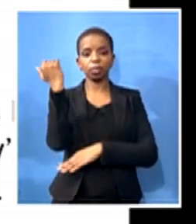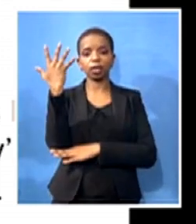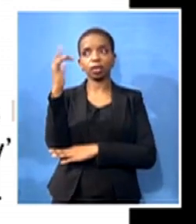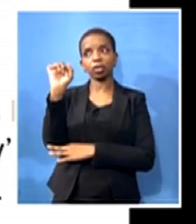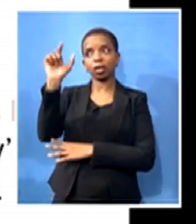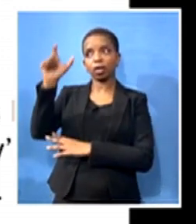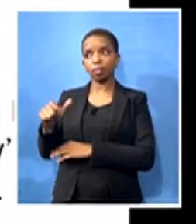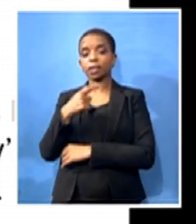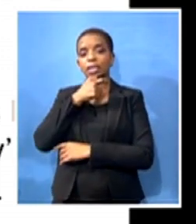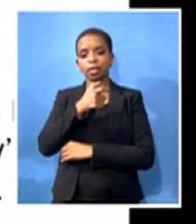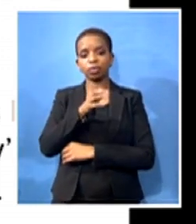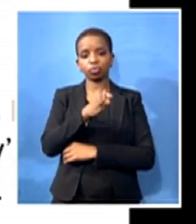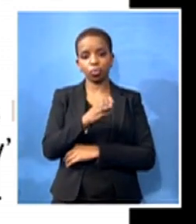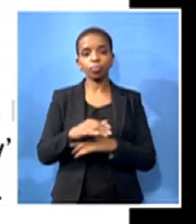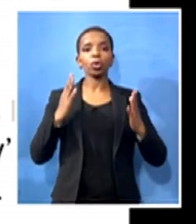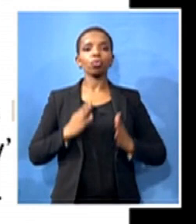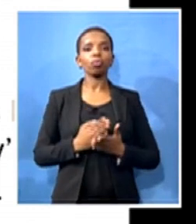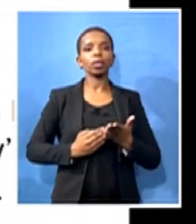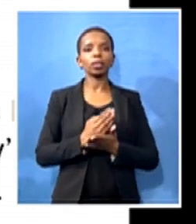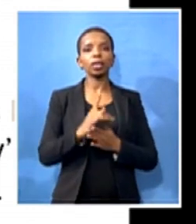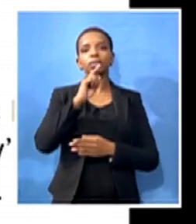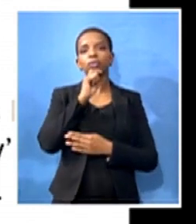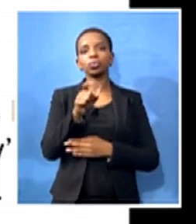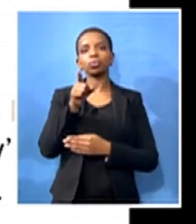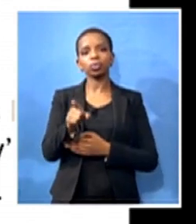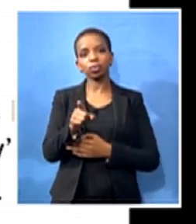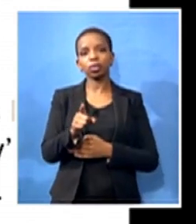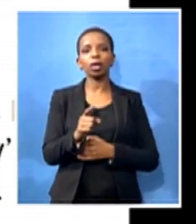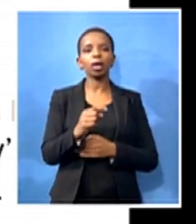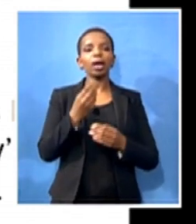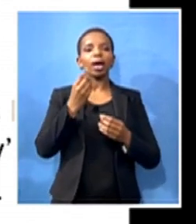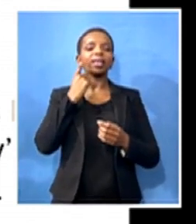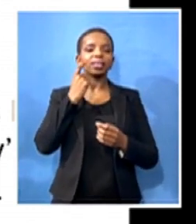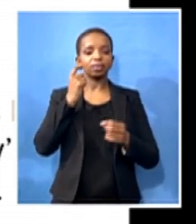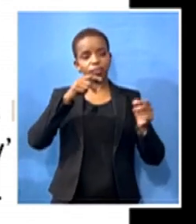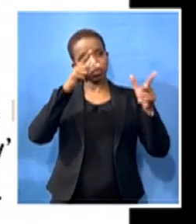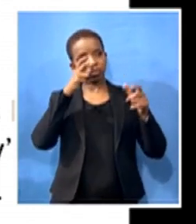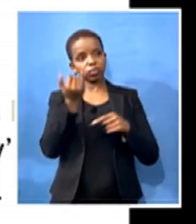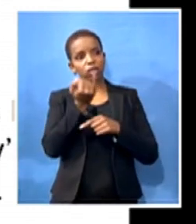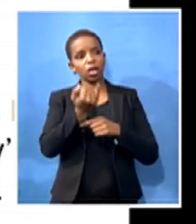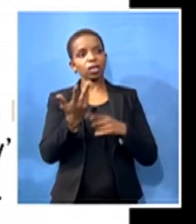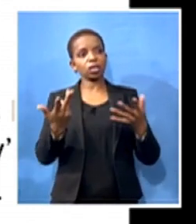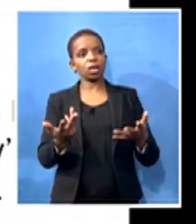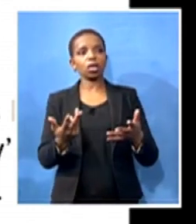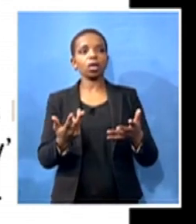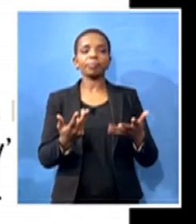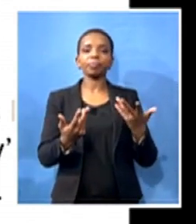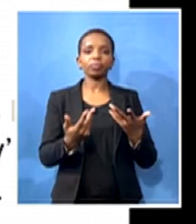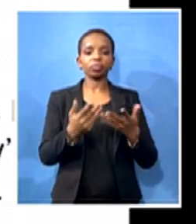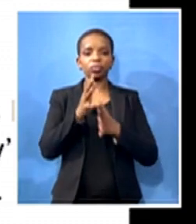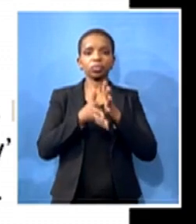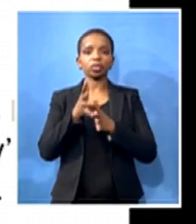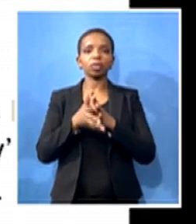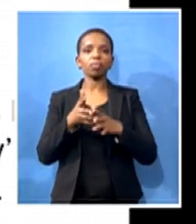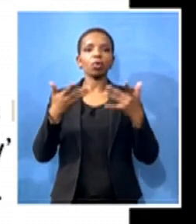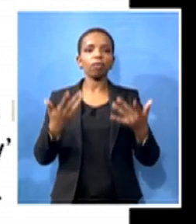paradox. They can be seen as a symbol for liberation, capitalism and individualism by some, so those who